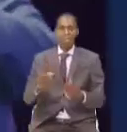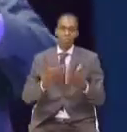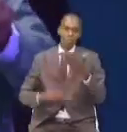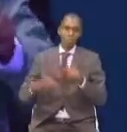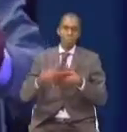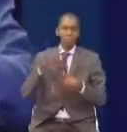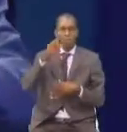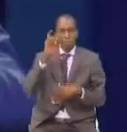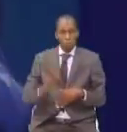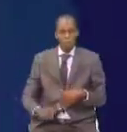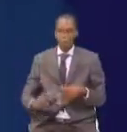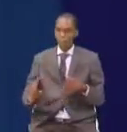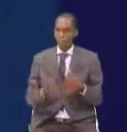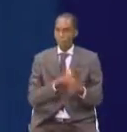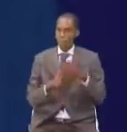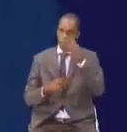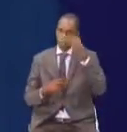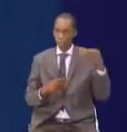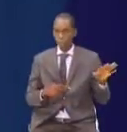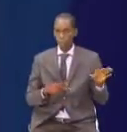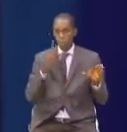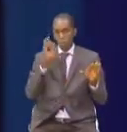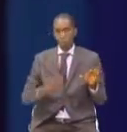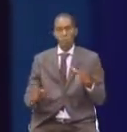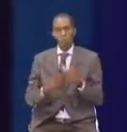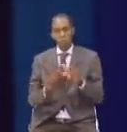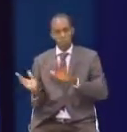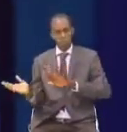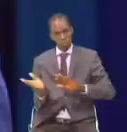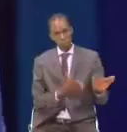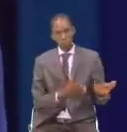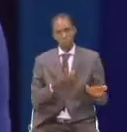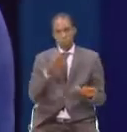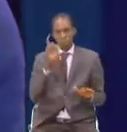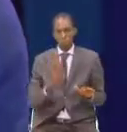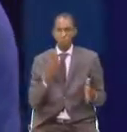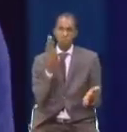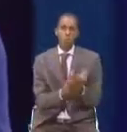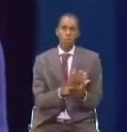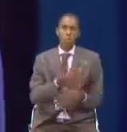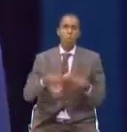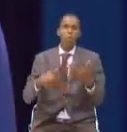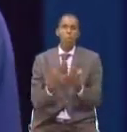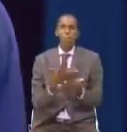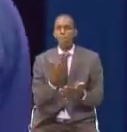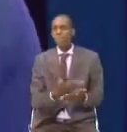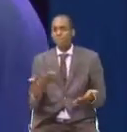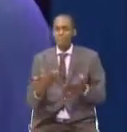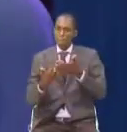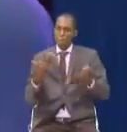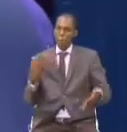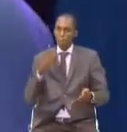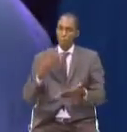must forsake, you must abandon, you must quit all those things before you return.